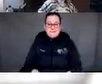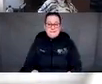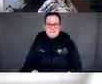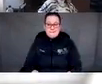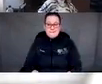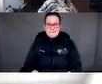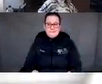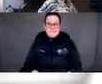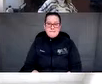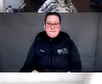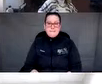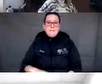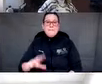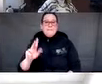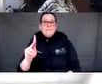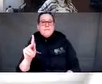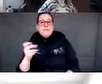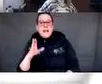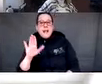This is Kathy Miner.